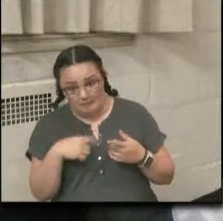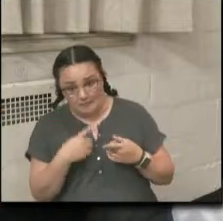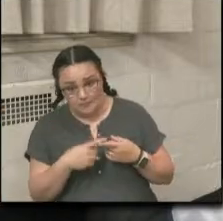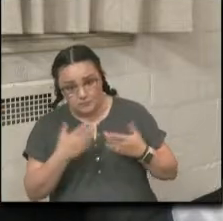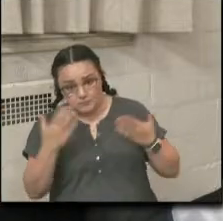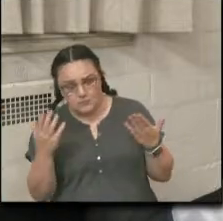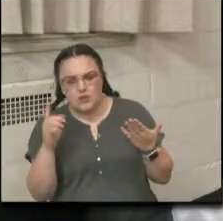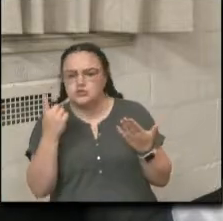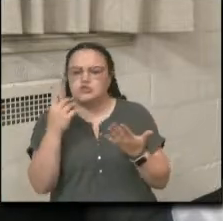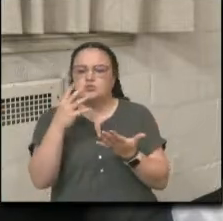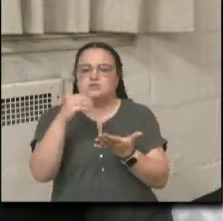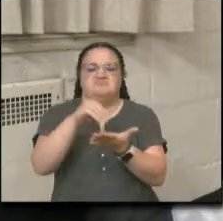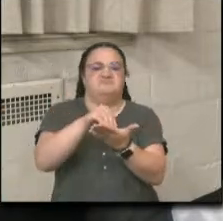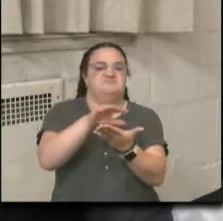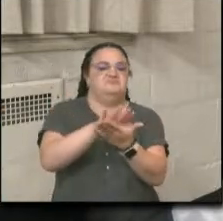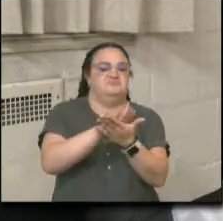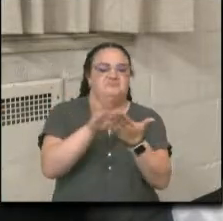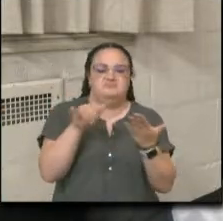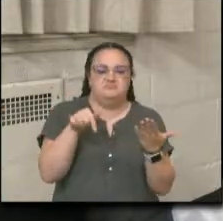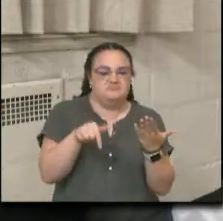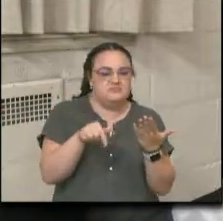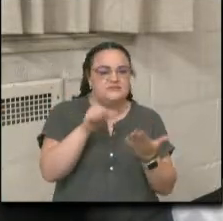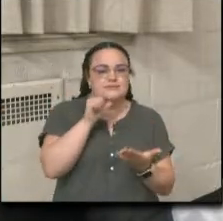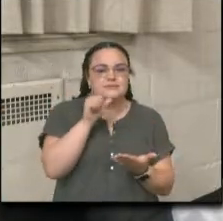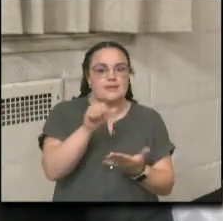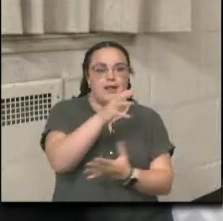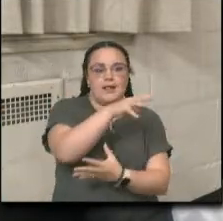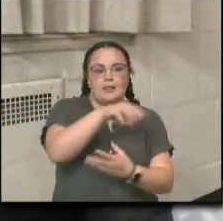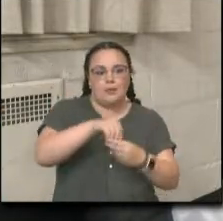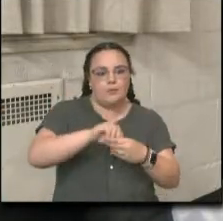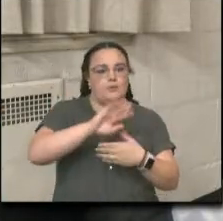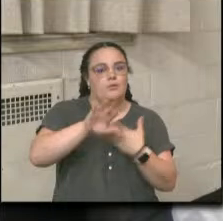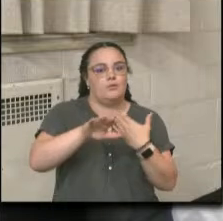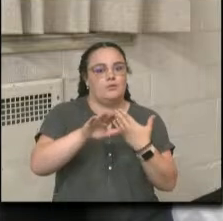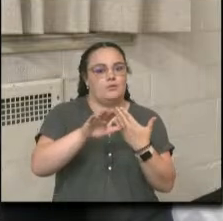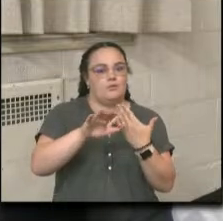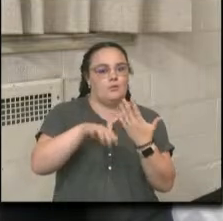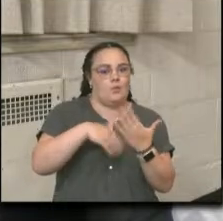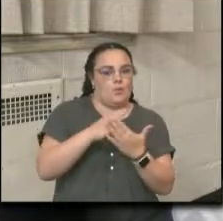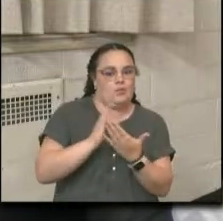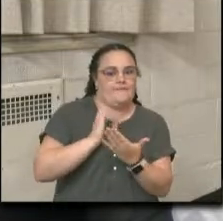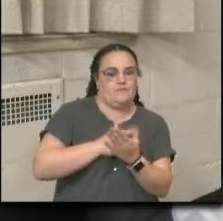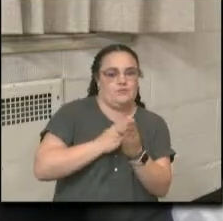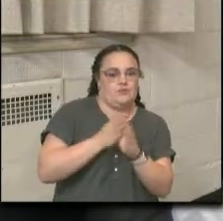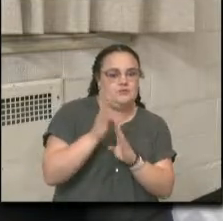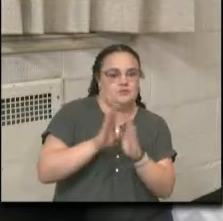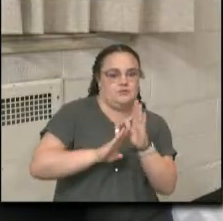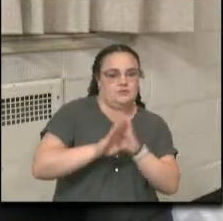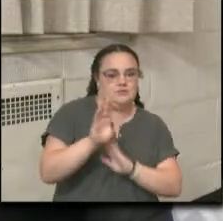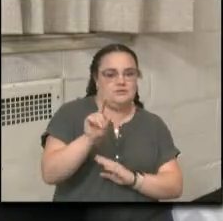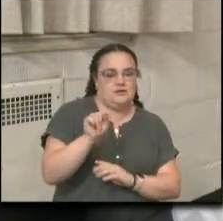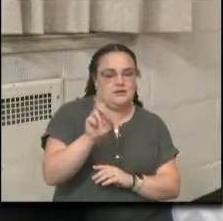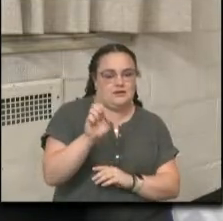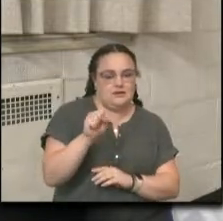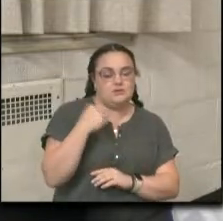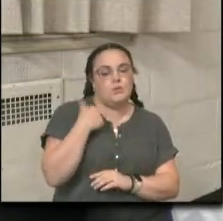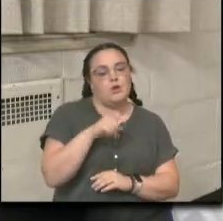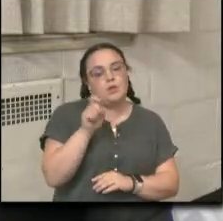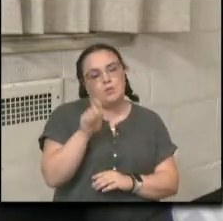to note that for the record that this is not like included on our approved calendar, so they will require a board